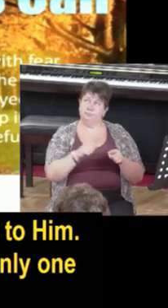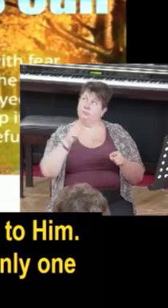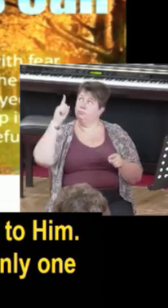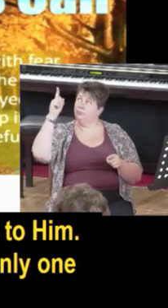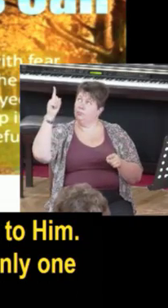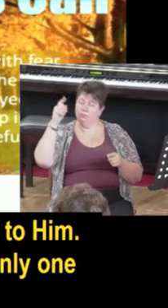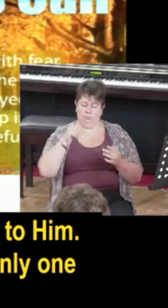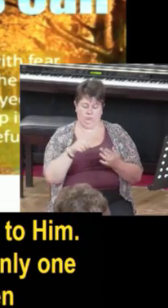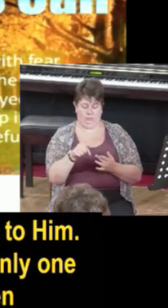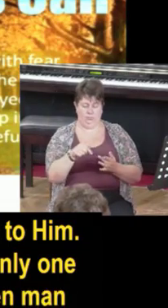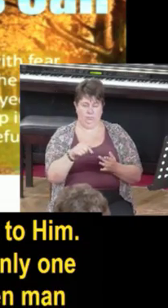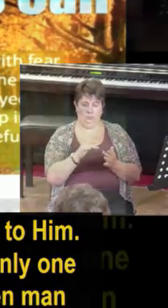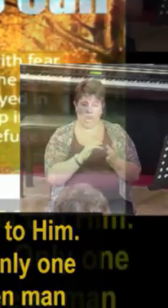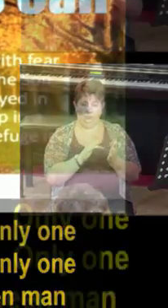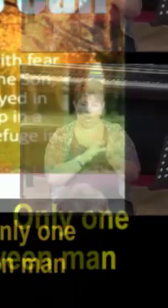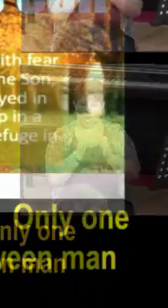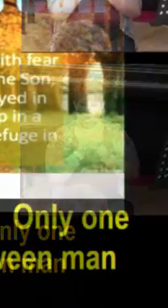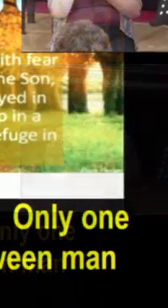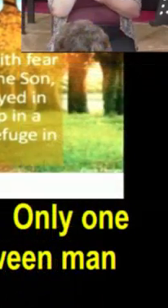bridge.